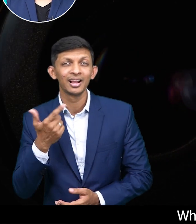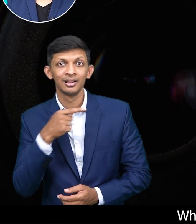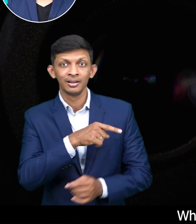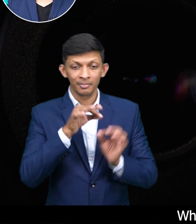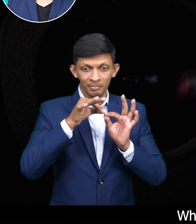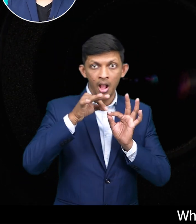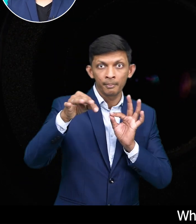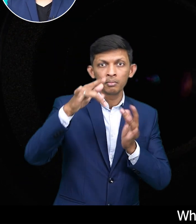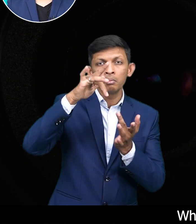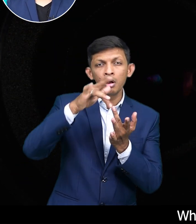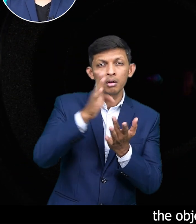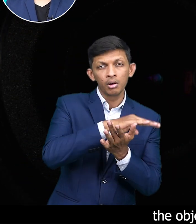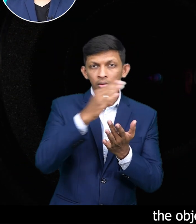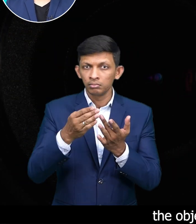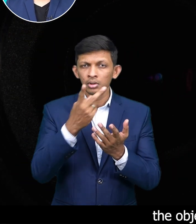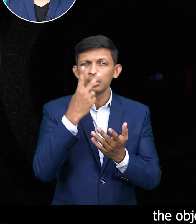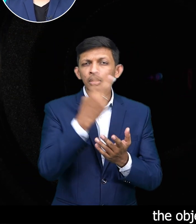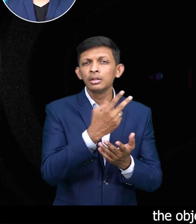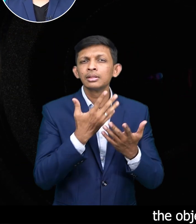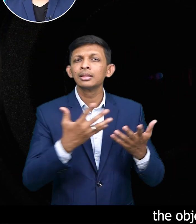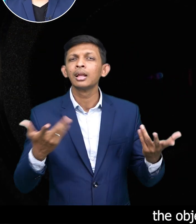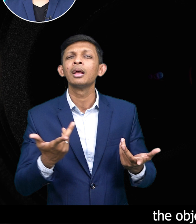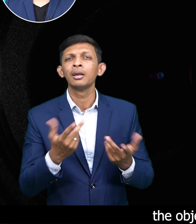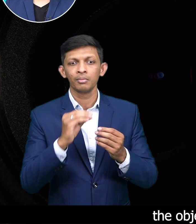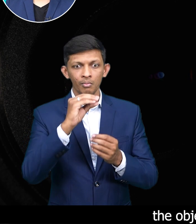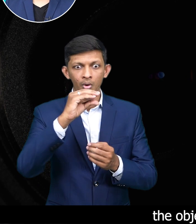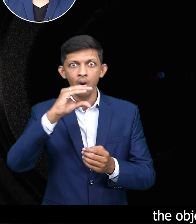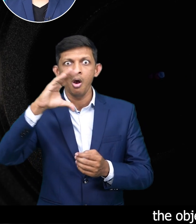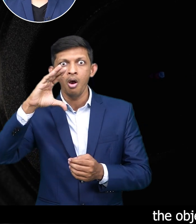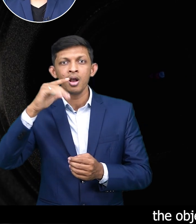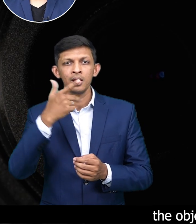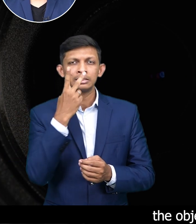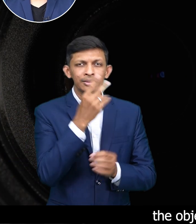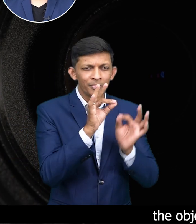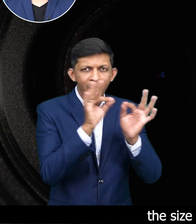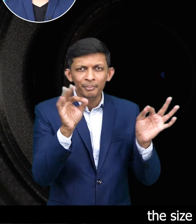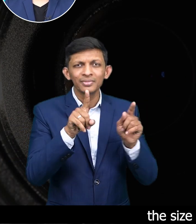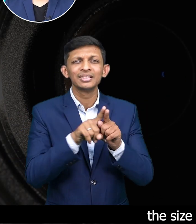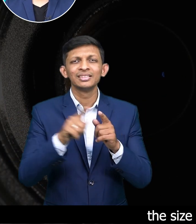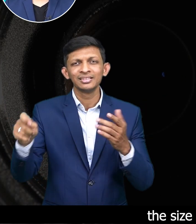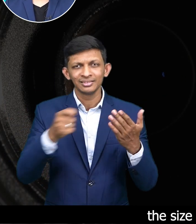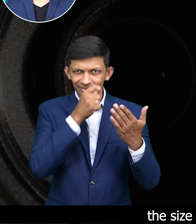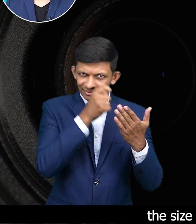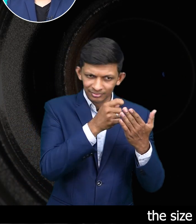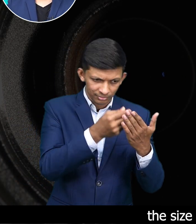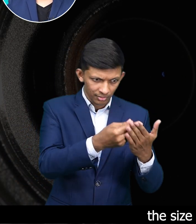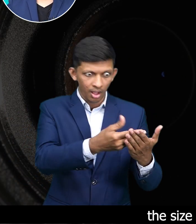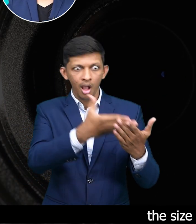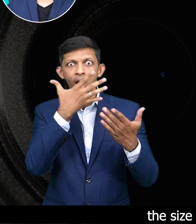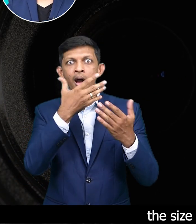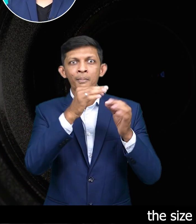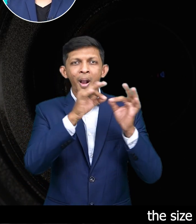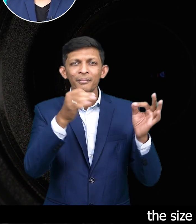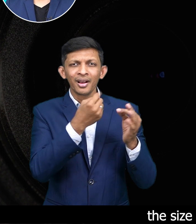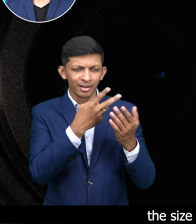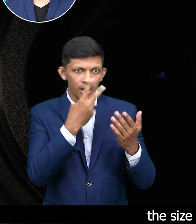When the distance between the object and the lens is increased, the size of the image